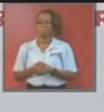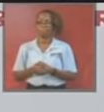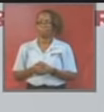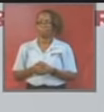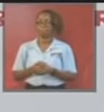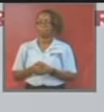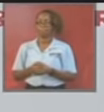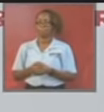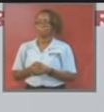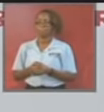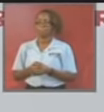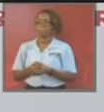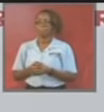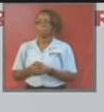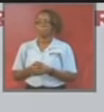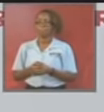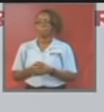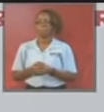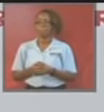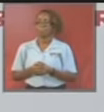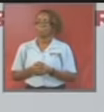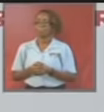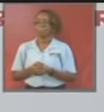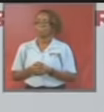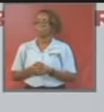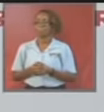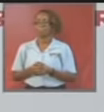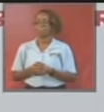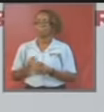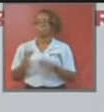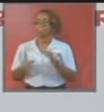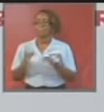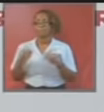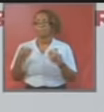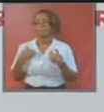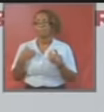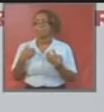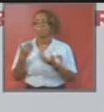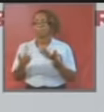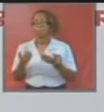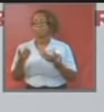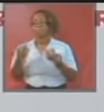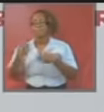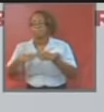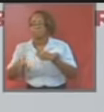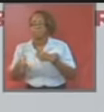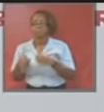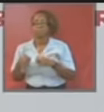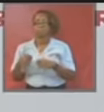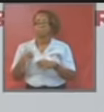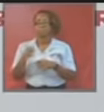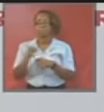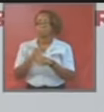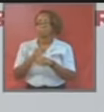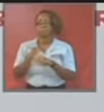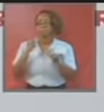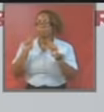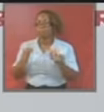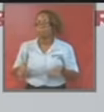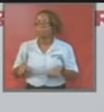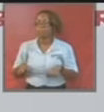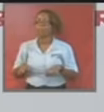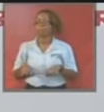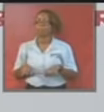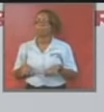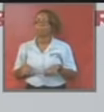get persons tests where tests may be difficult to find even in the private sector. But where there can be talks, for example, with CARICOM